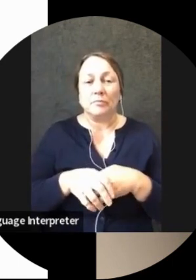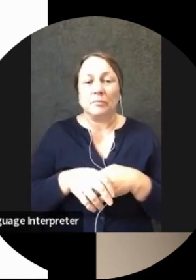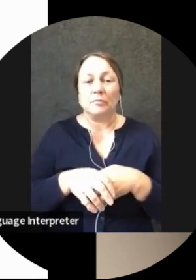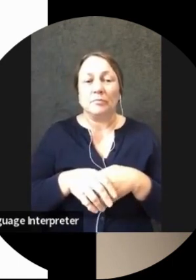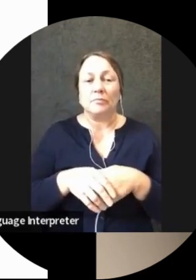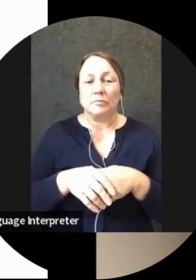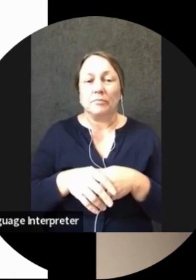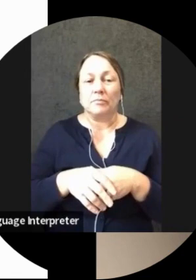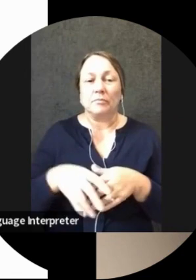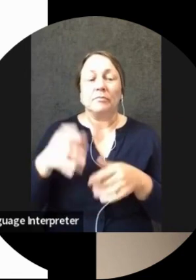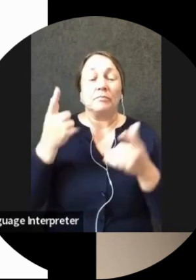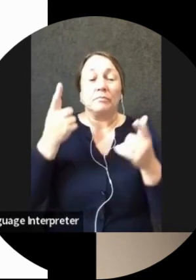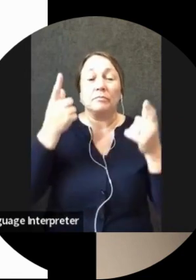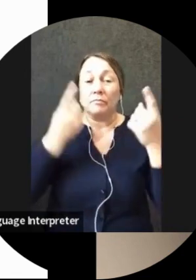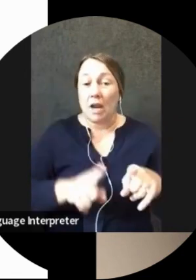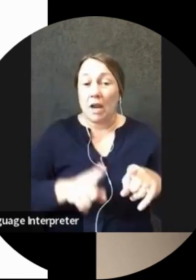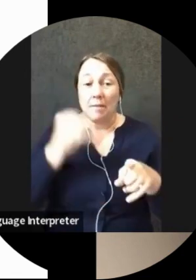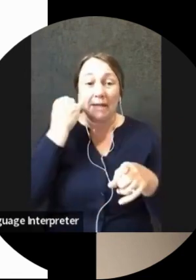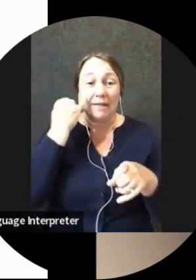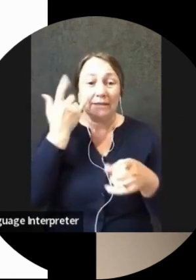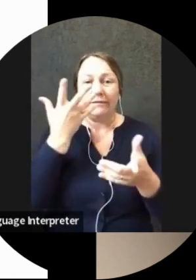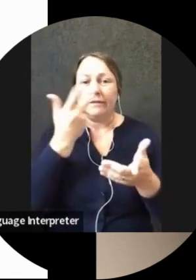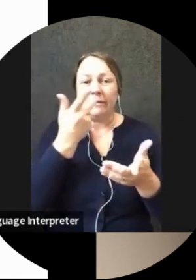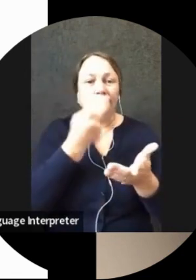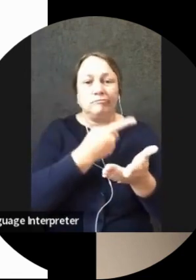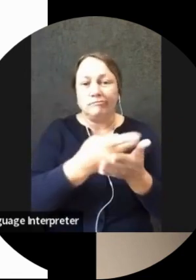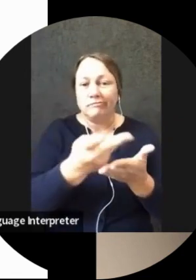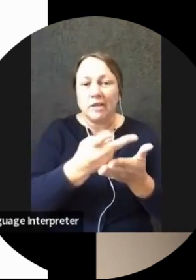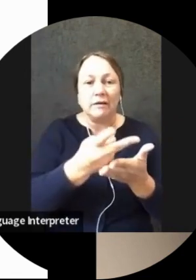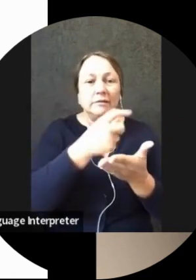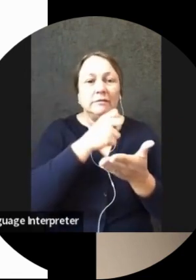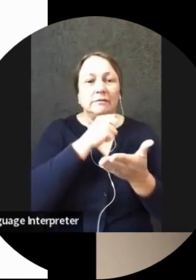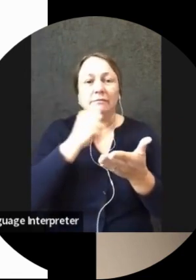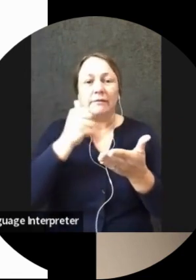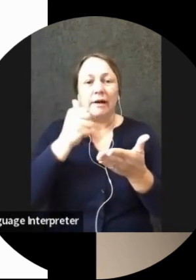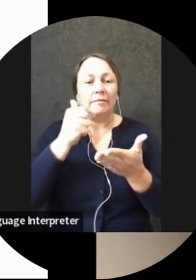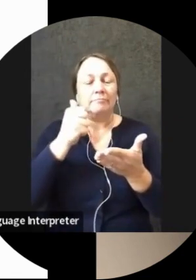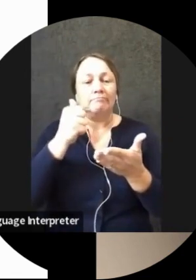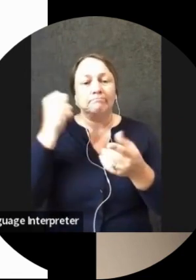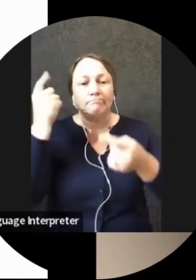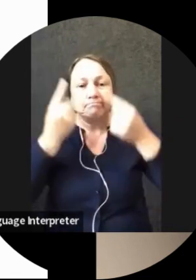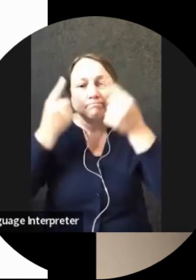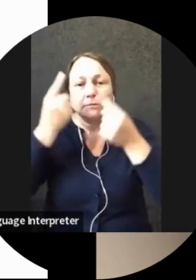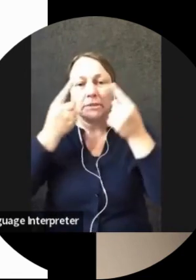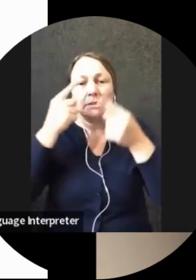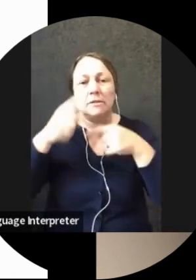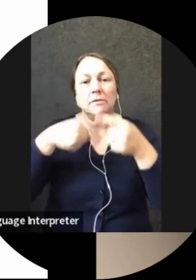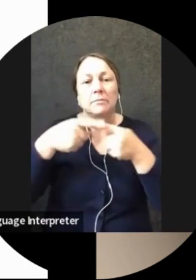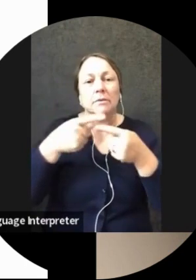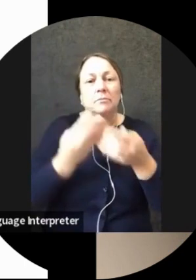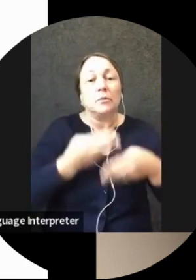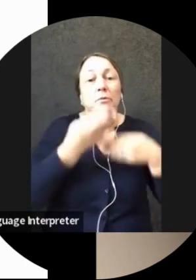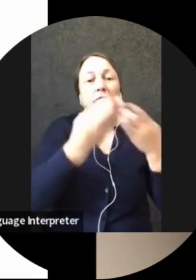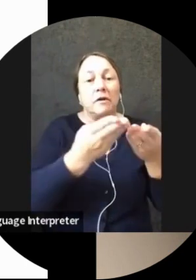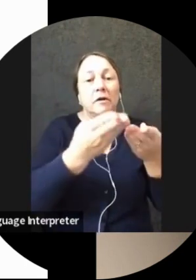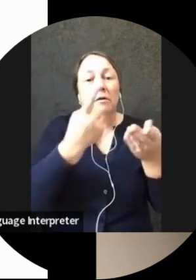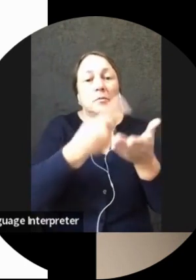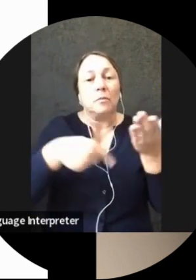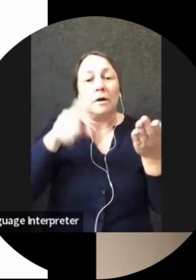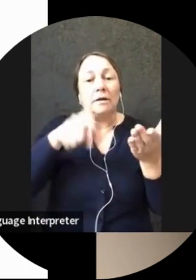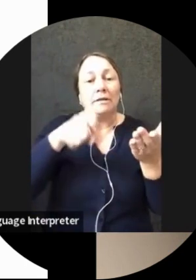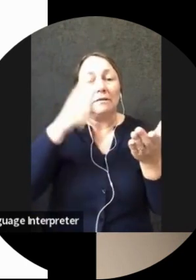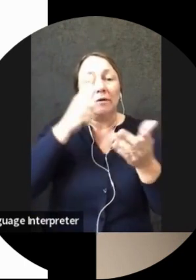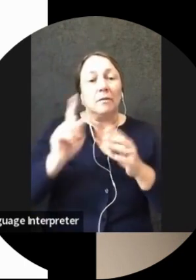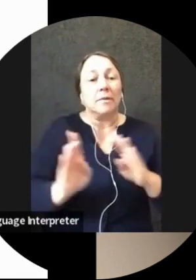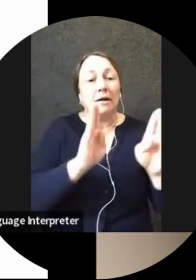The failure to consider and provide for needed behavioral supports through the IEP process is likely to result